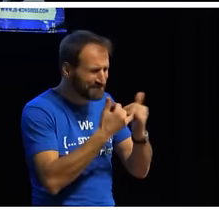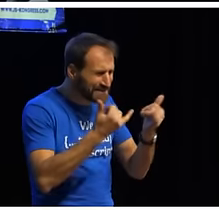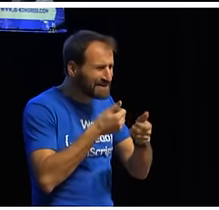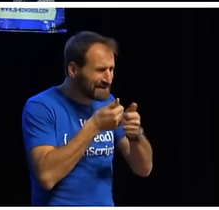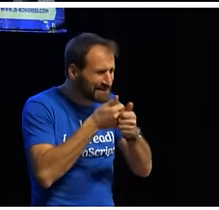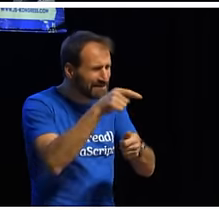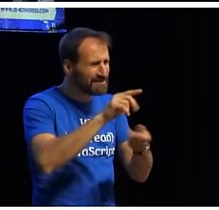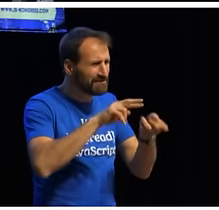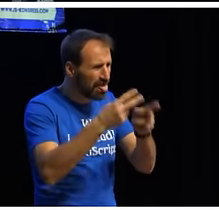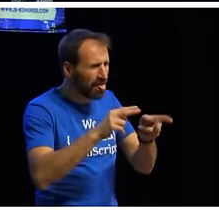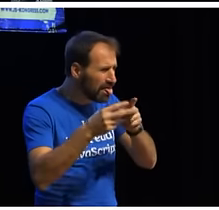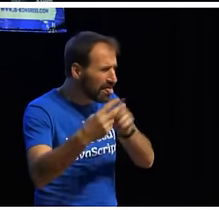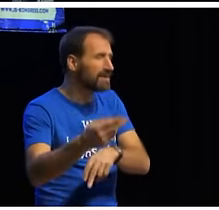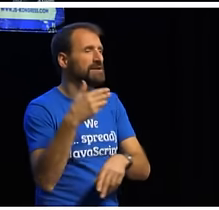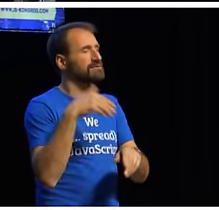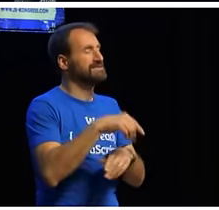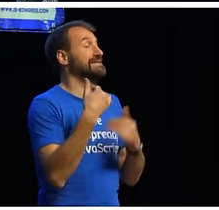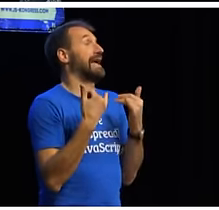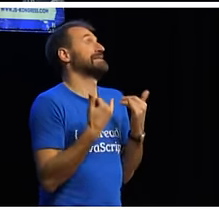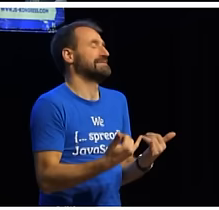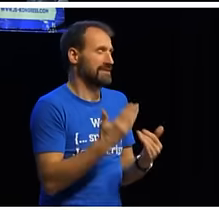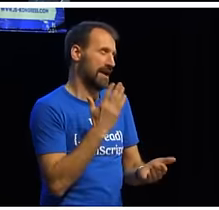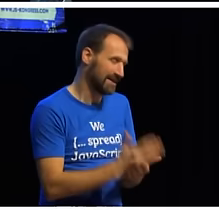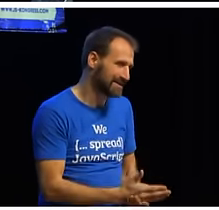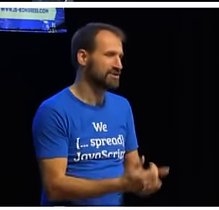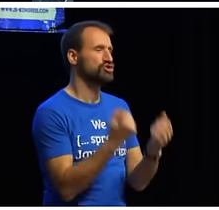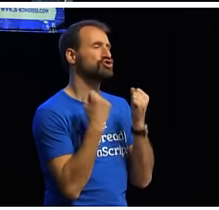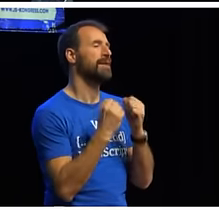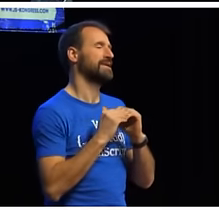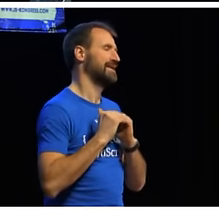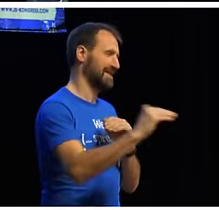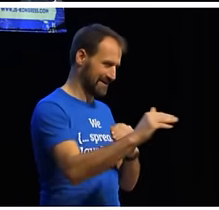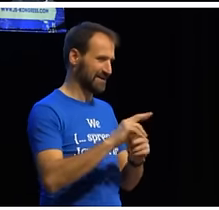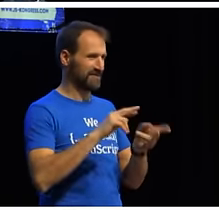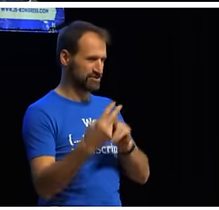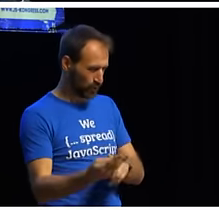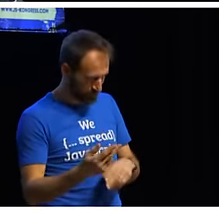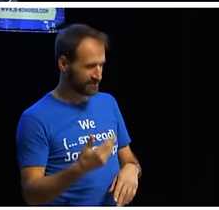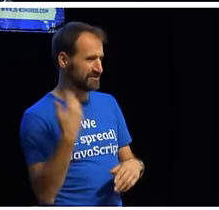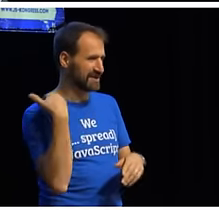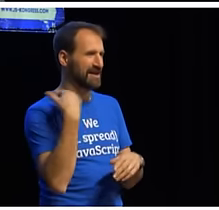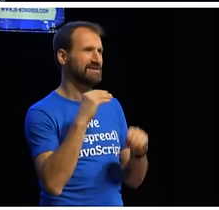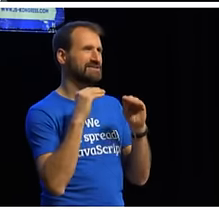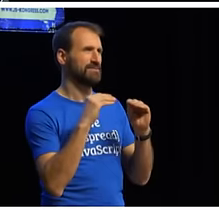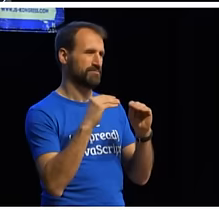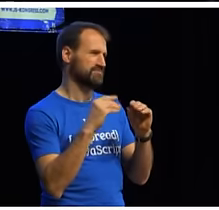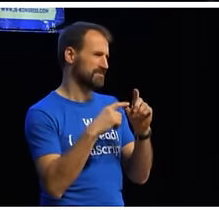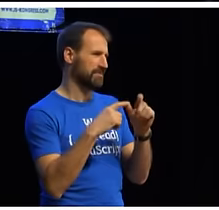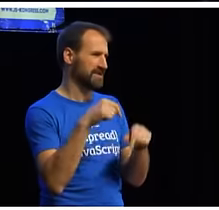stable version since September this year, and we can create really useful stuff with